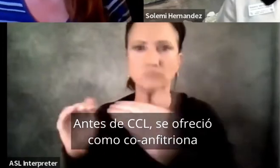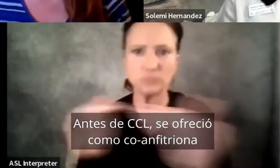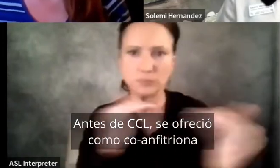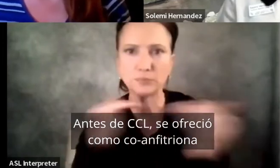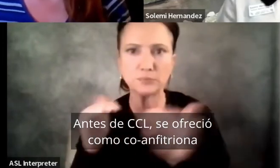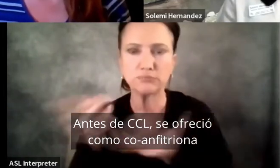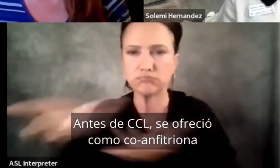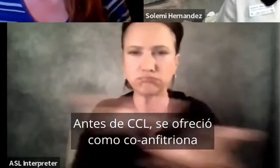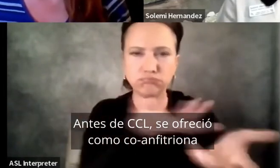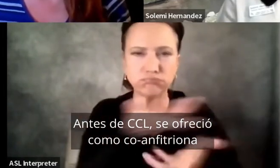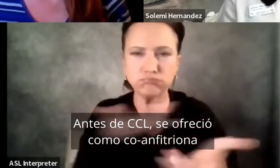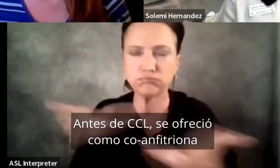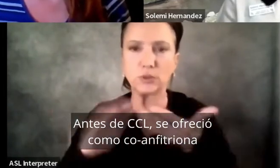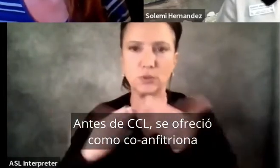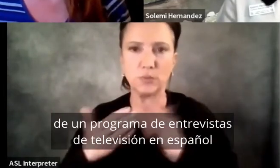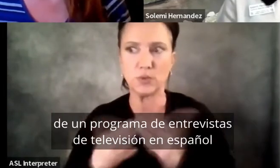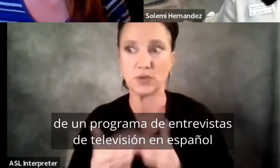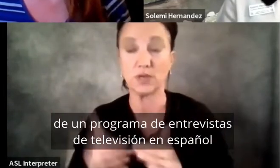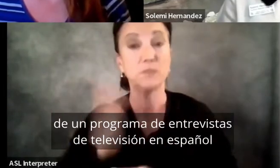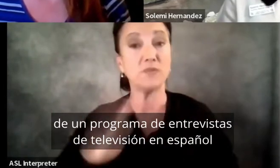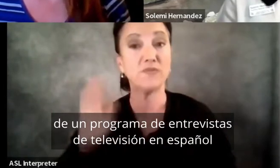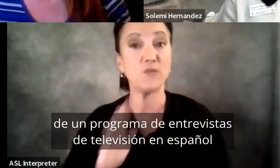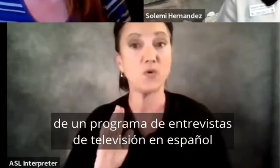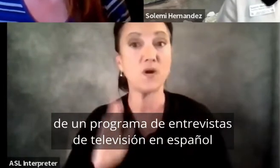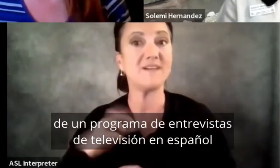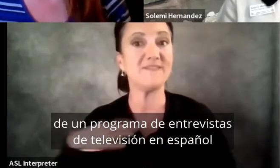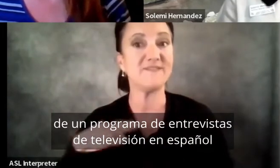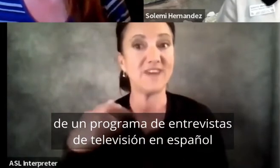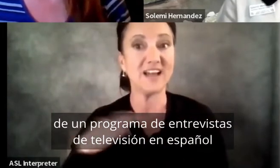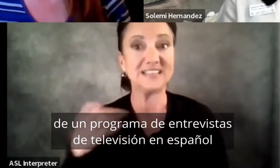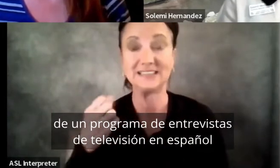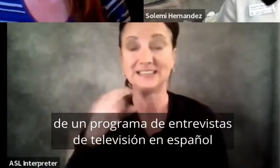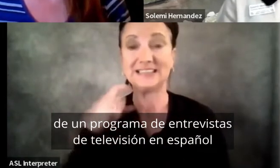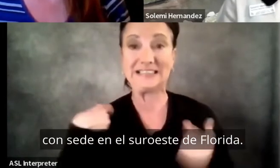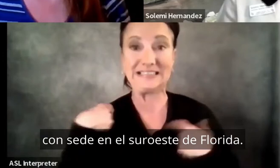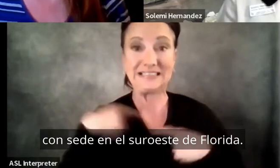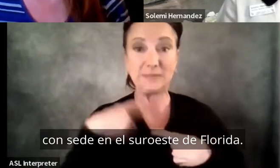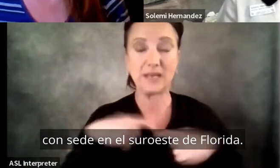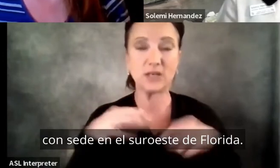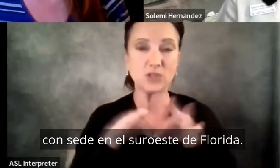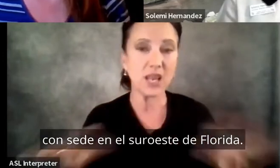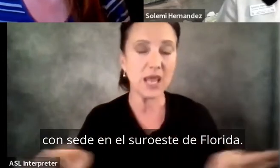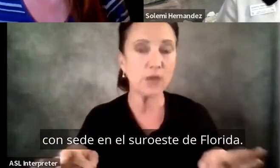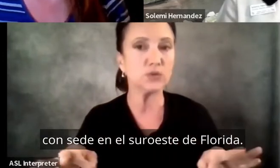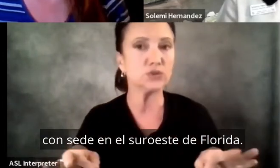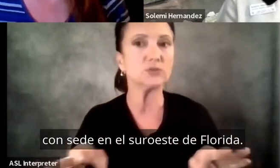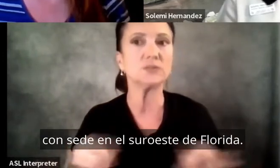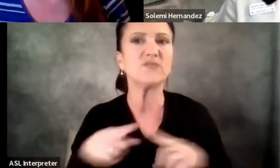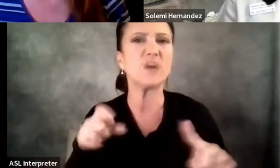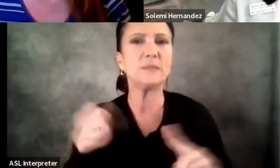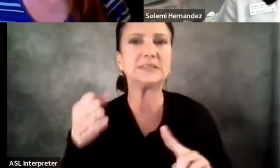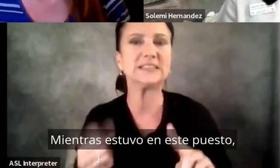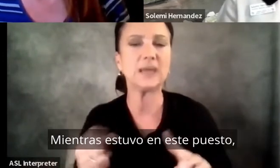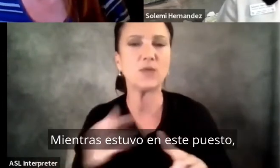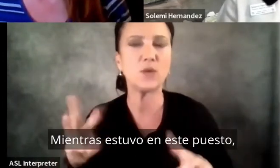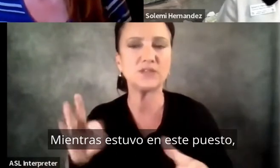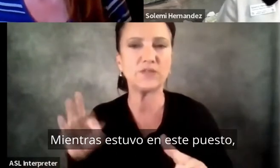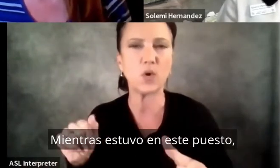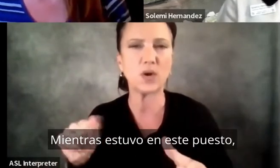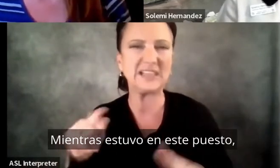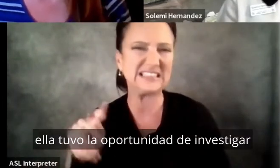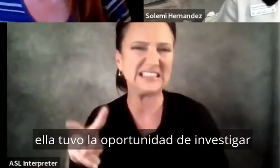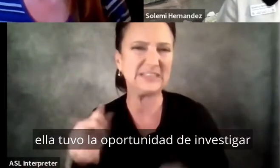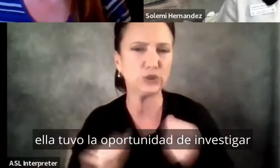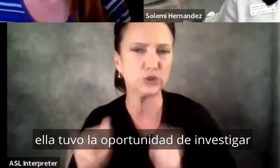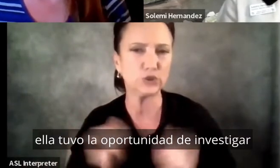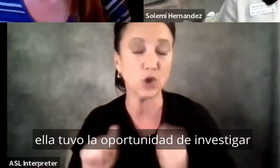to CCL, she volunteered as the co-host of a Spanish language TV talk show based in Southwest Florida. While in this